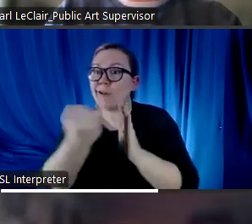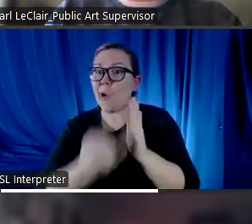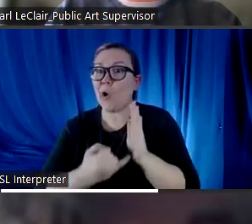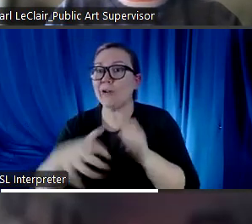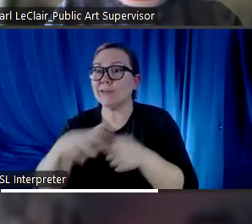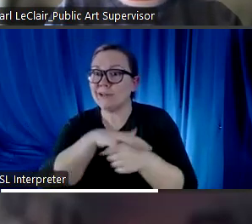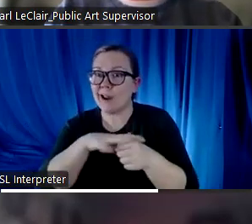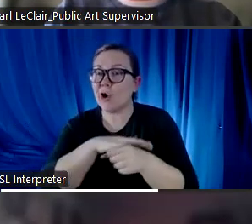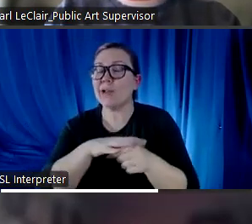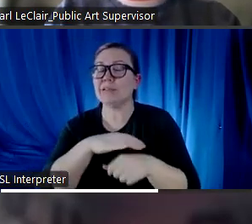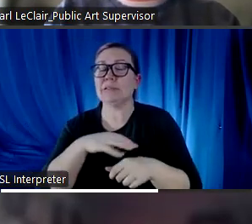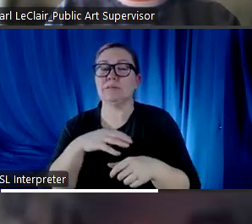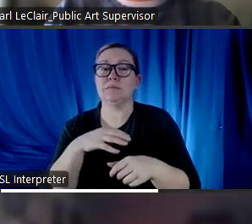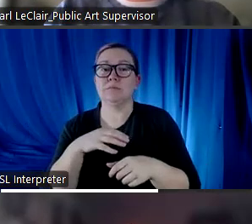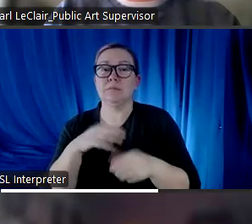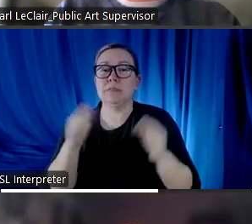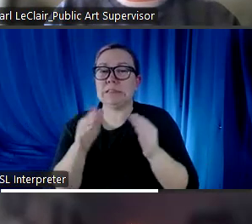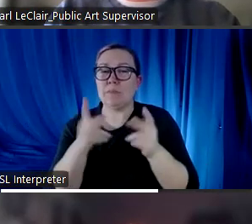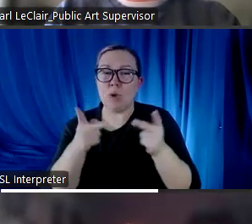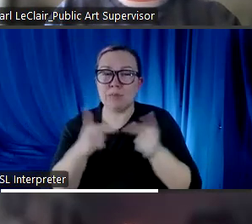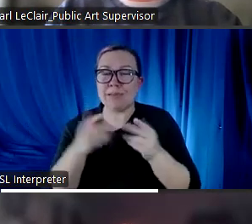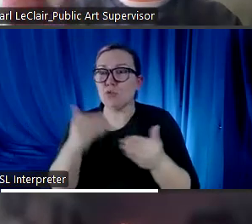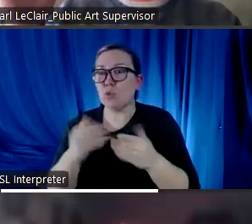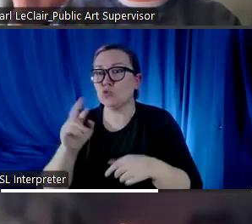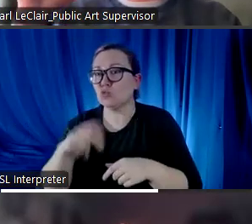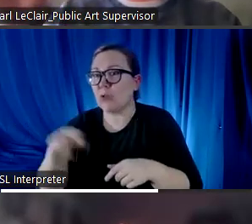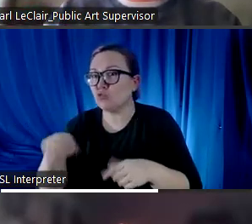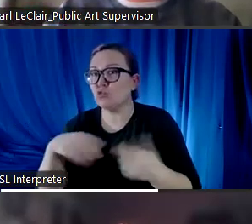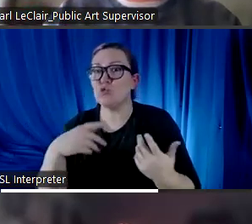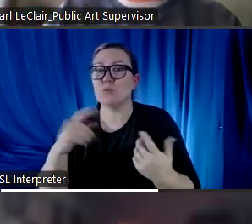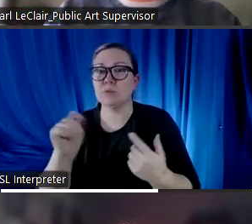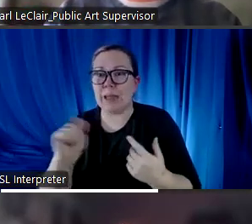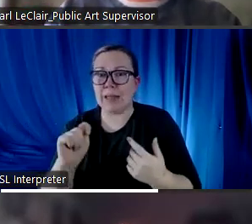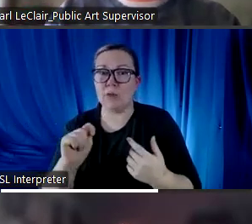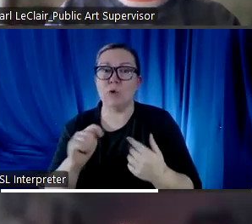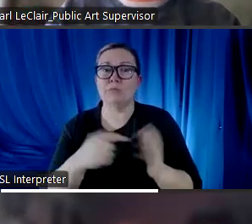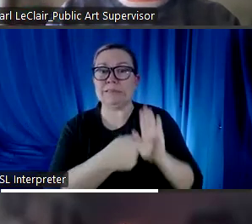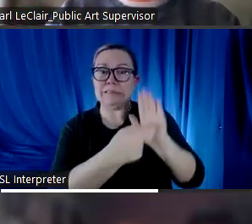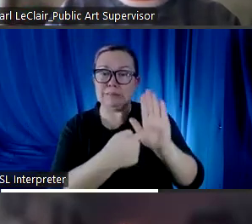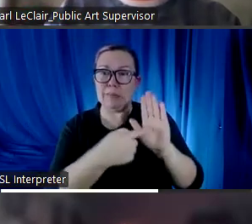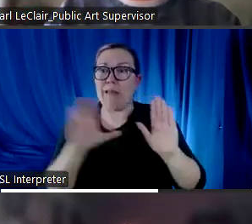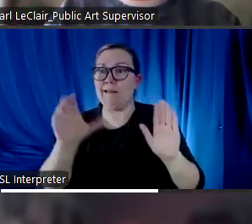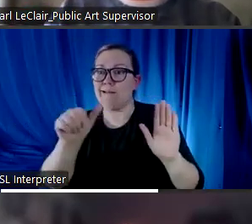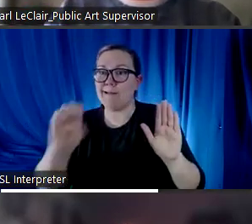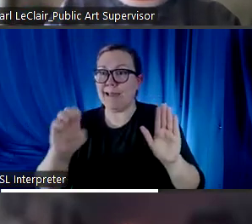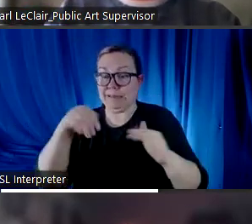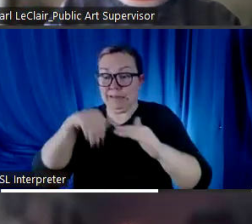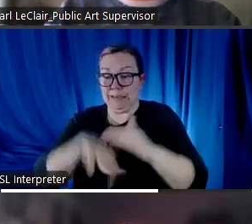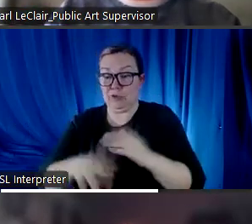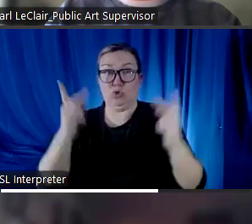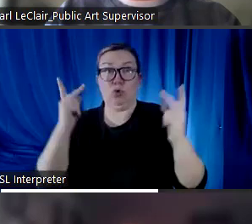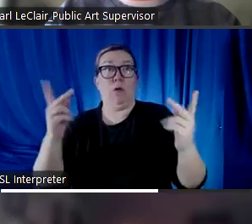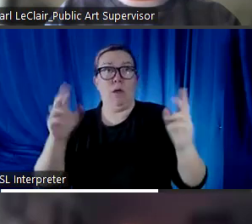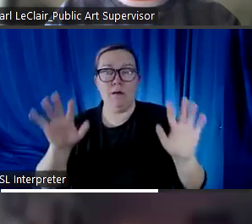rotating artwork areas, small space by the restrooms, and then display cases on the entryway. So those